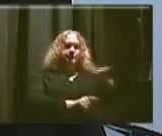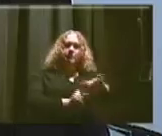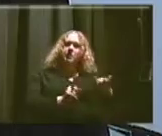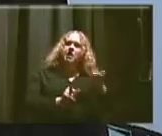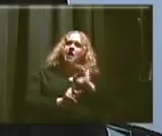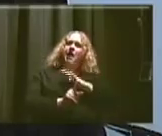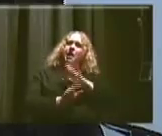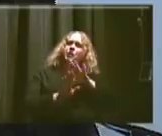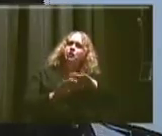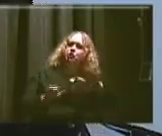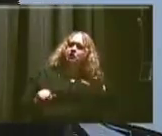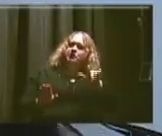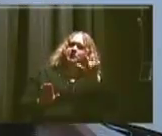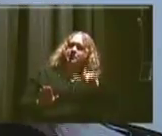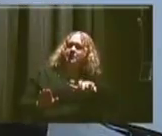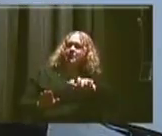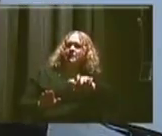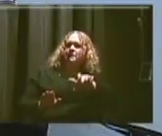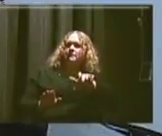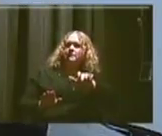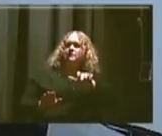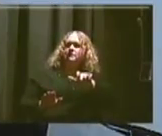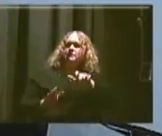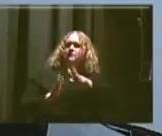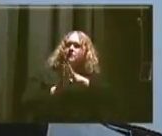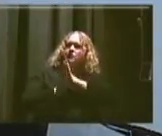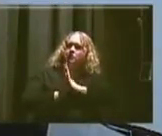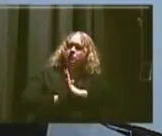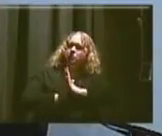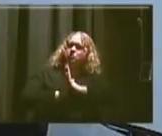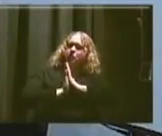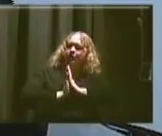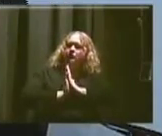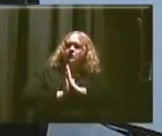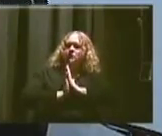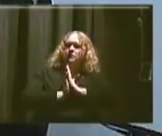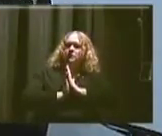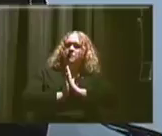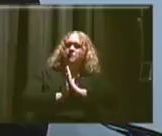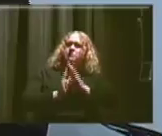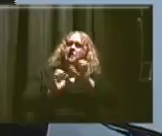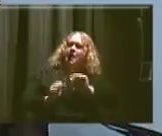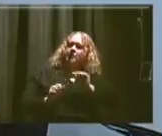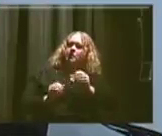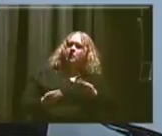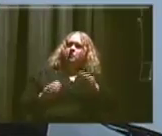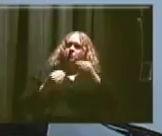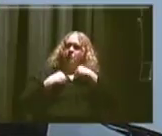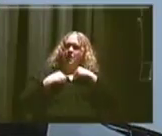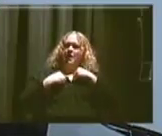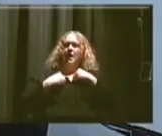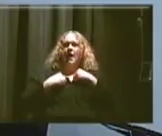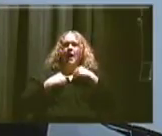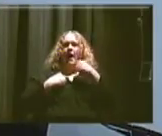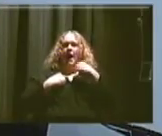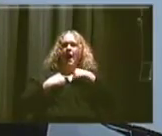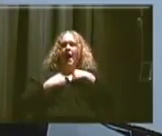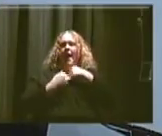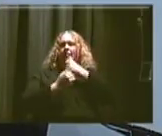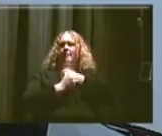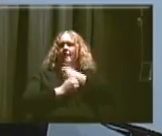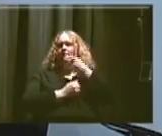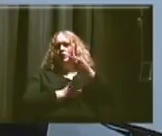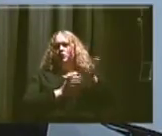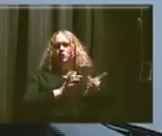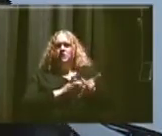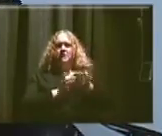the privilege to be able to put a I Love You Jesus t-shirt on in the classroom. Our children